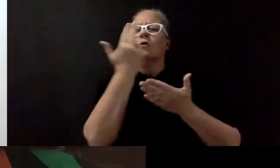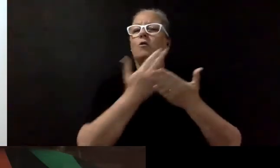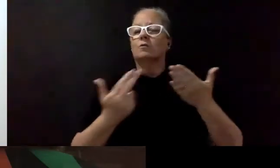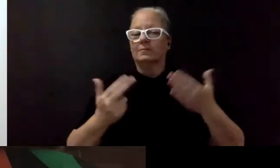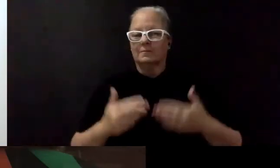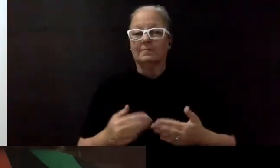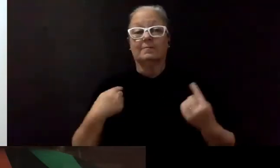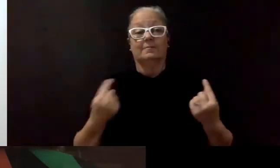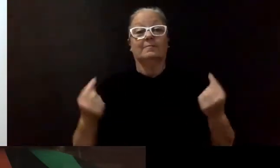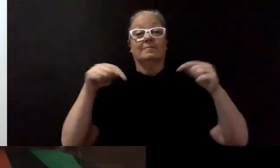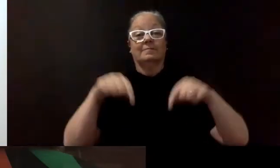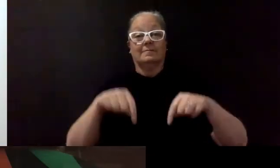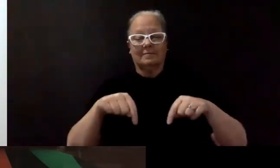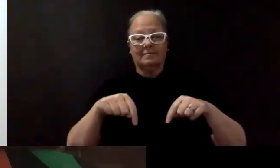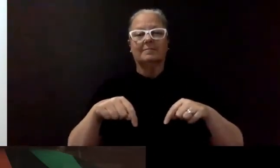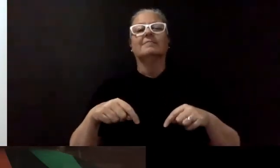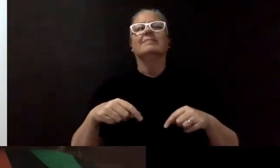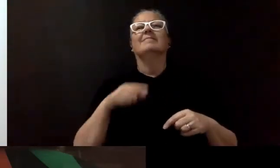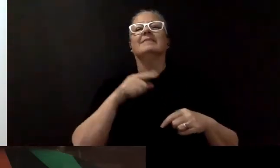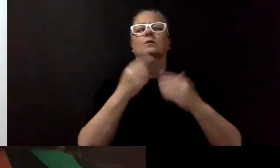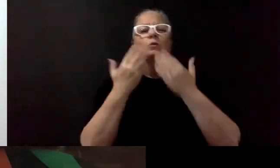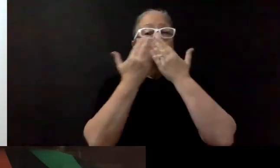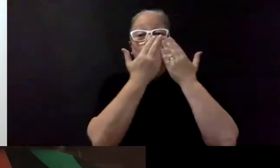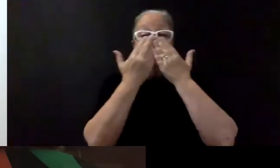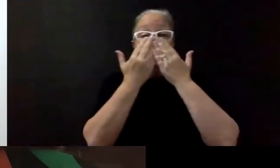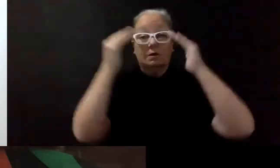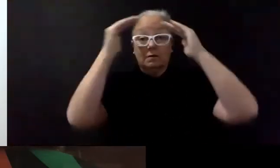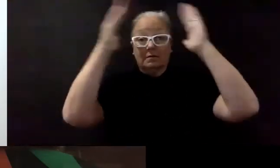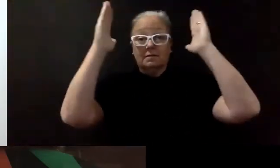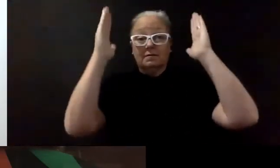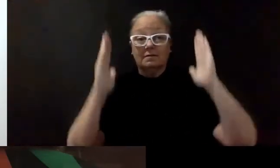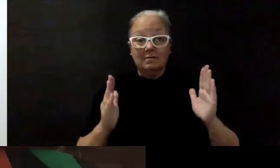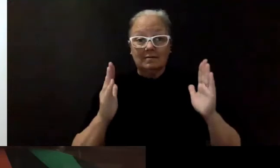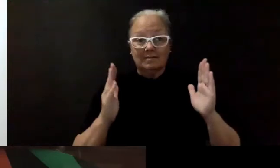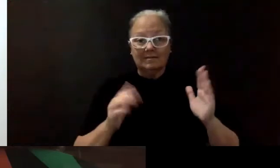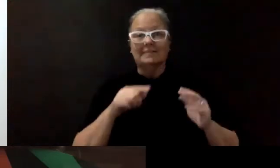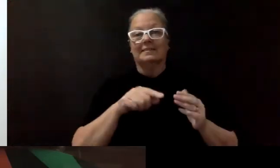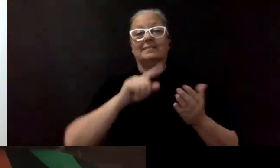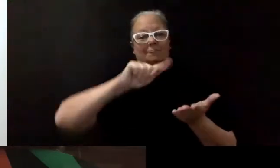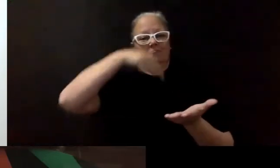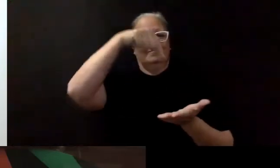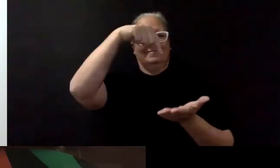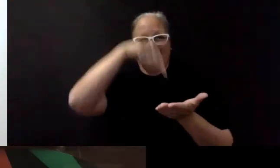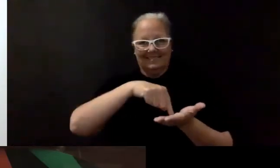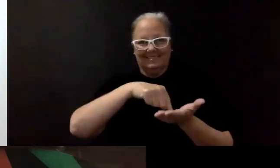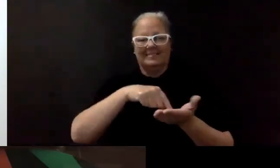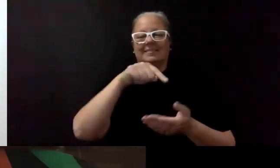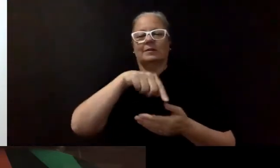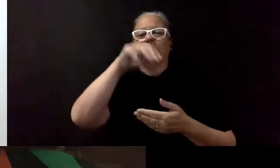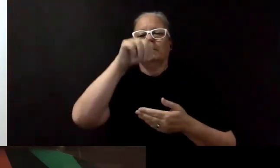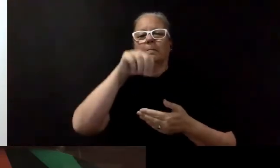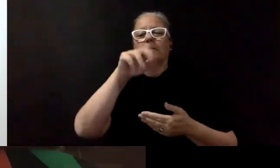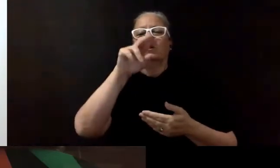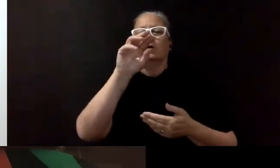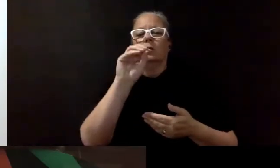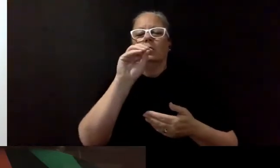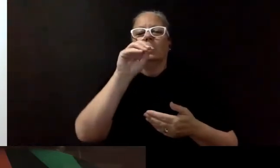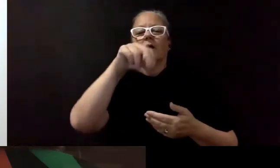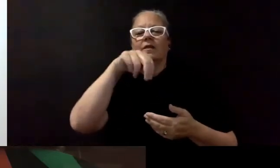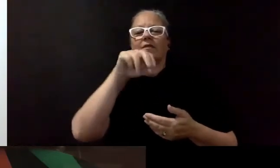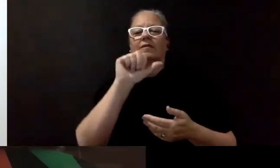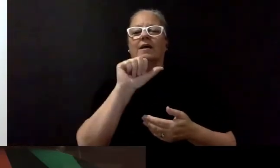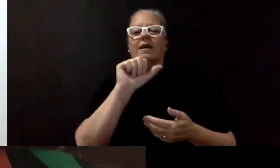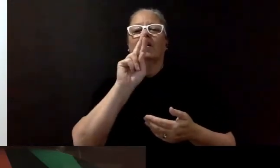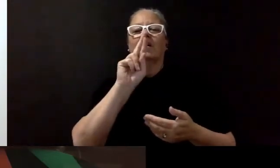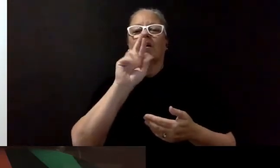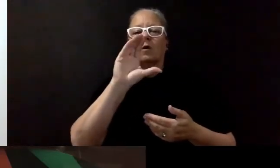the Lifelong Learning School in Mahon, the capital city of Minorca, in the Balearic Islands, a